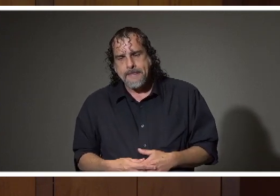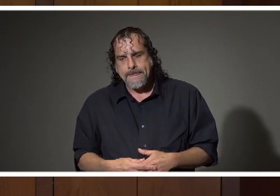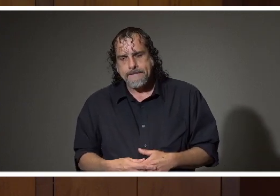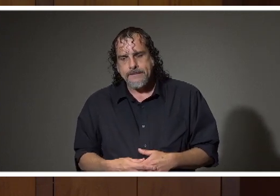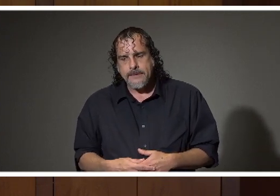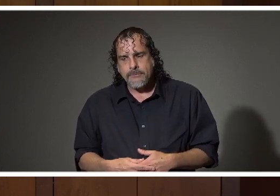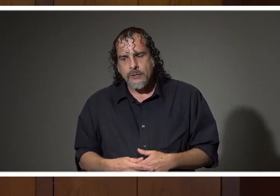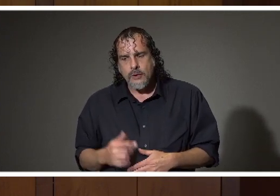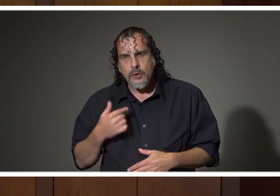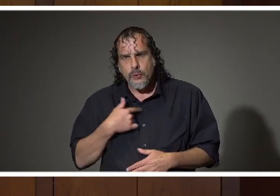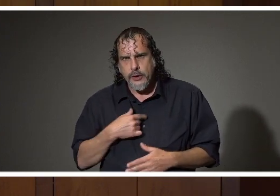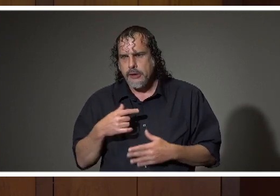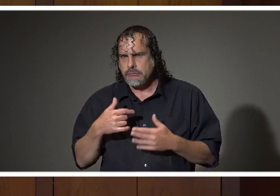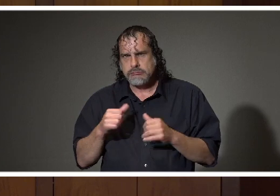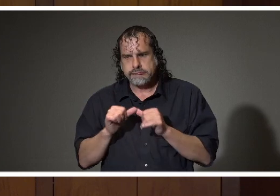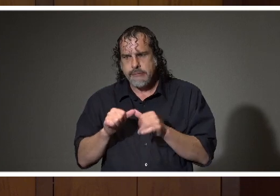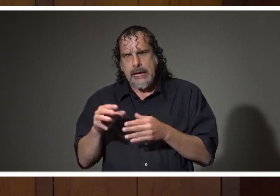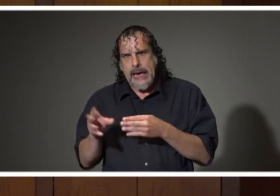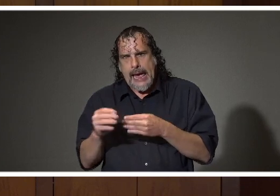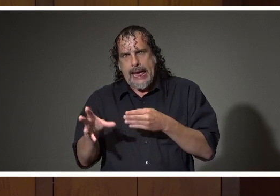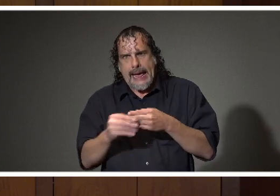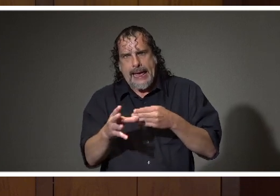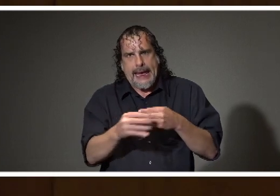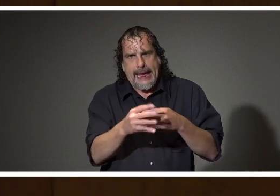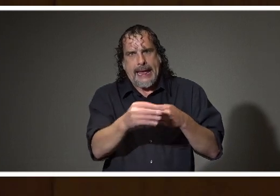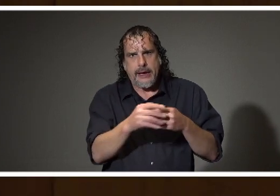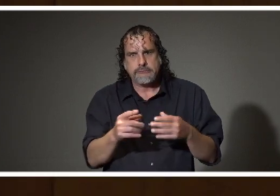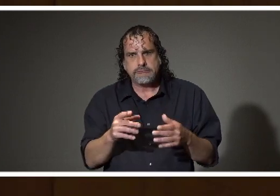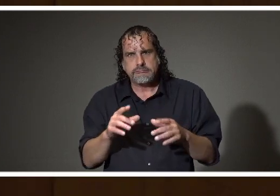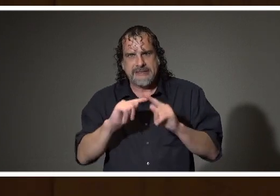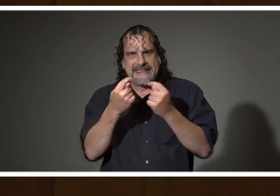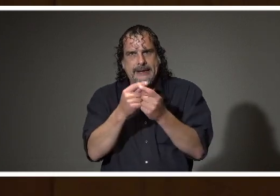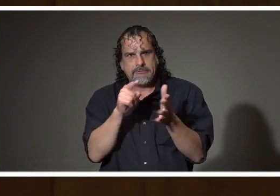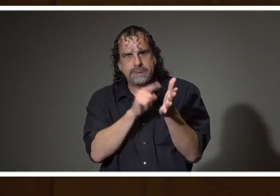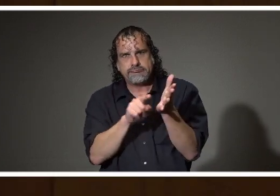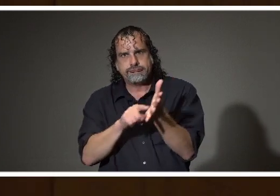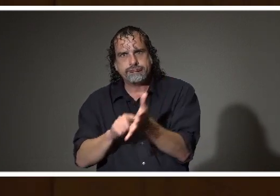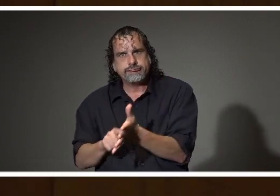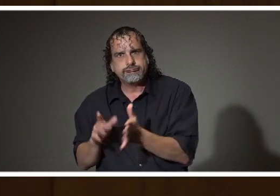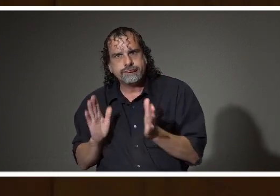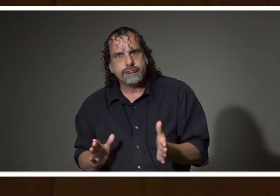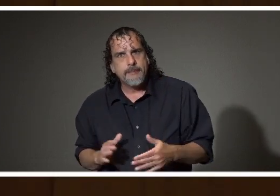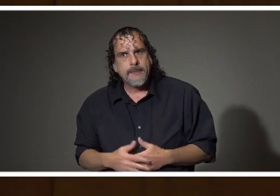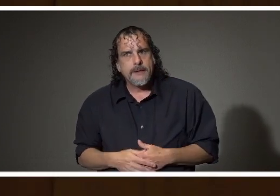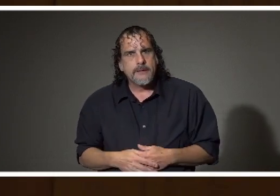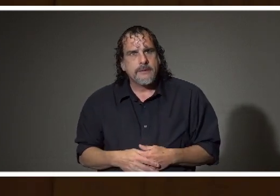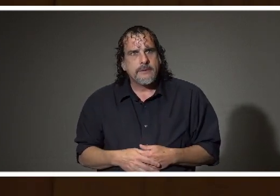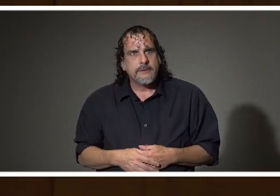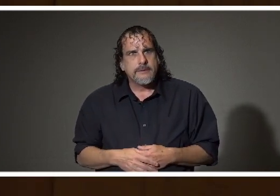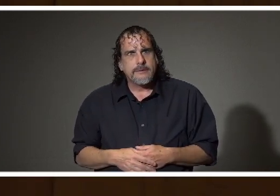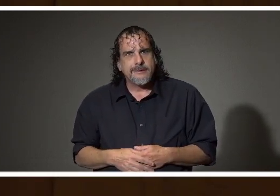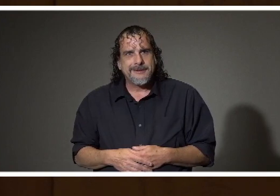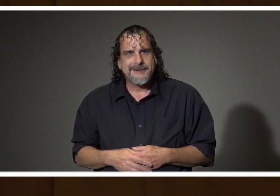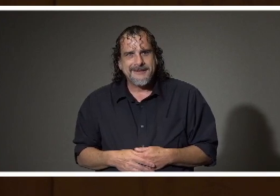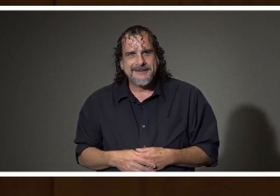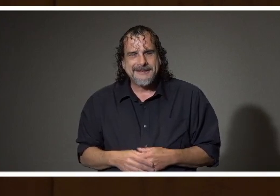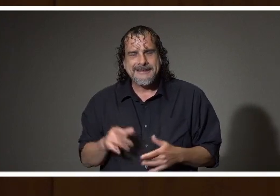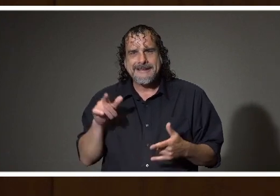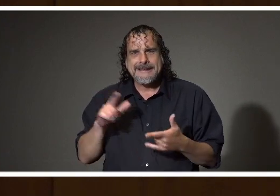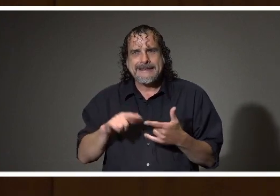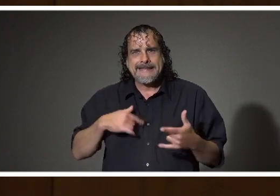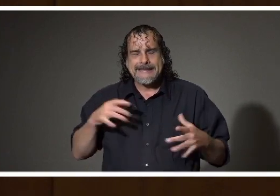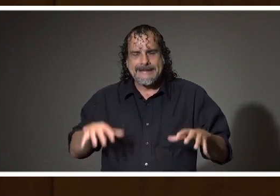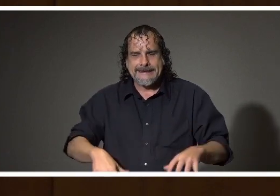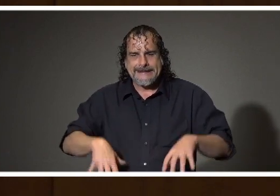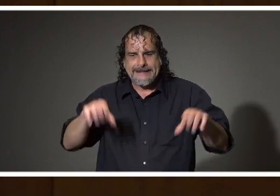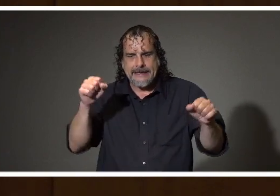We are steadily adding new members to the team, and this is a 7-day-a-week sort of endeavor. So it takes a good bit of folks to make